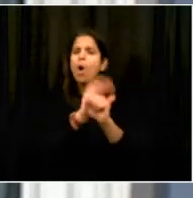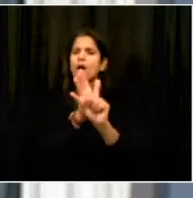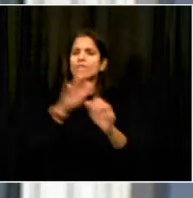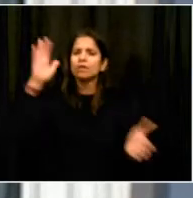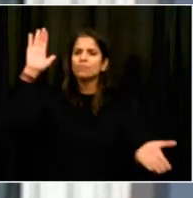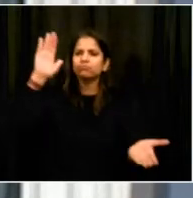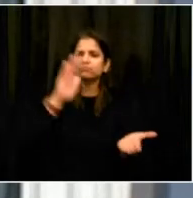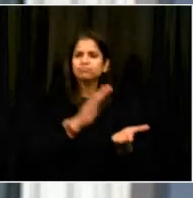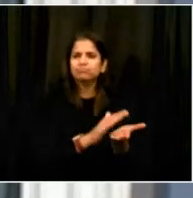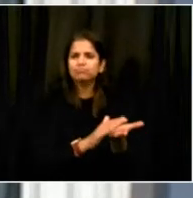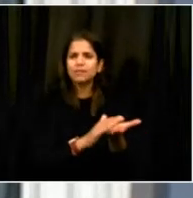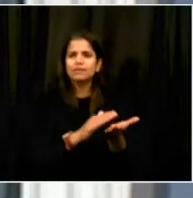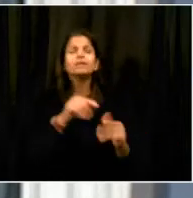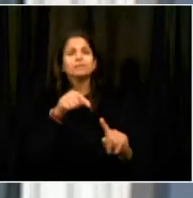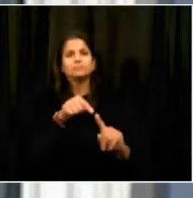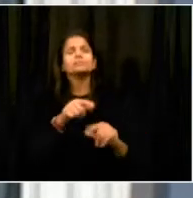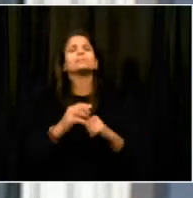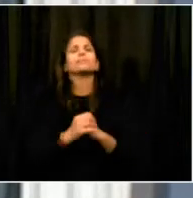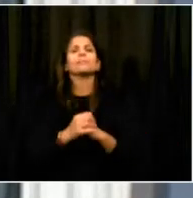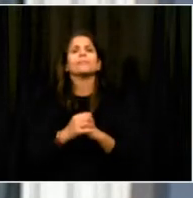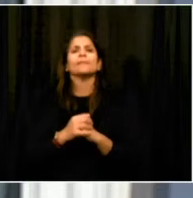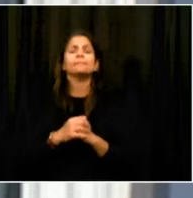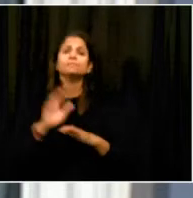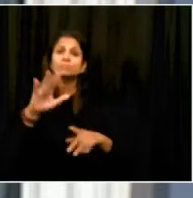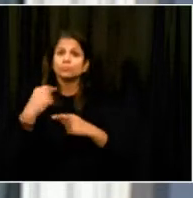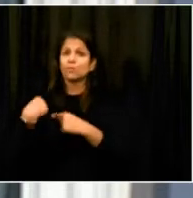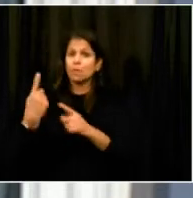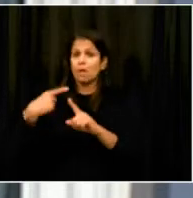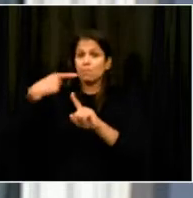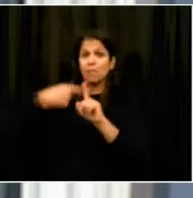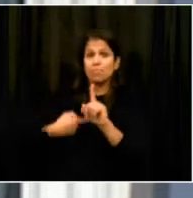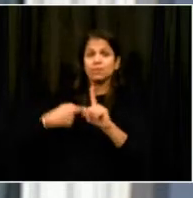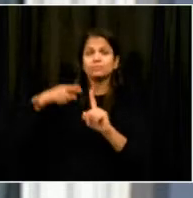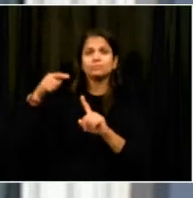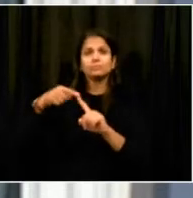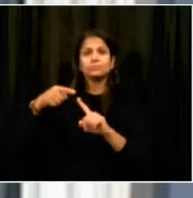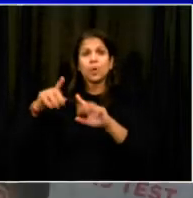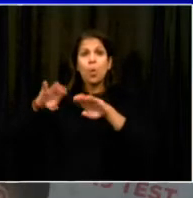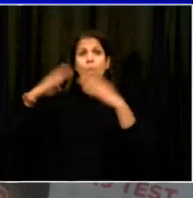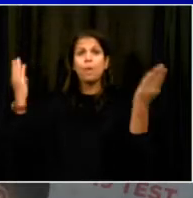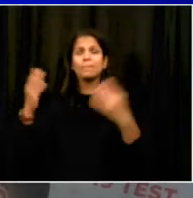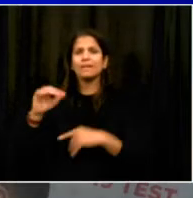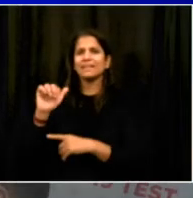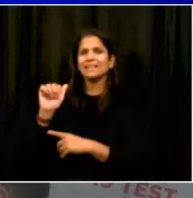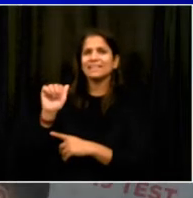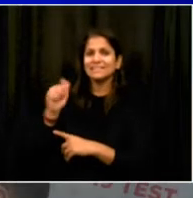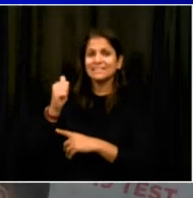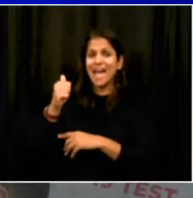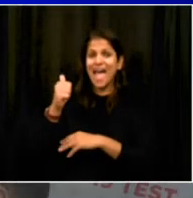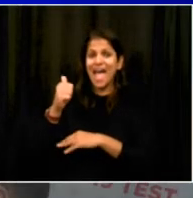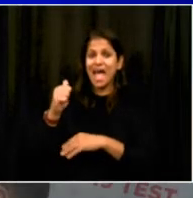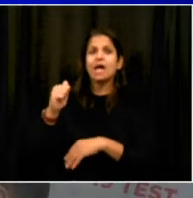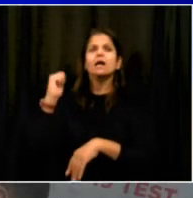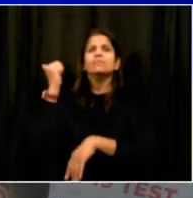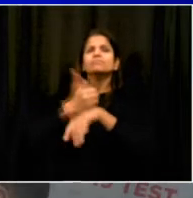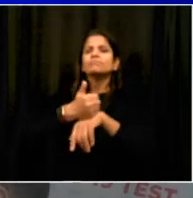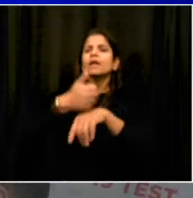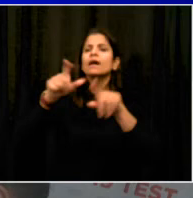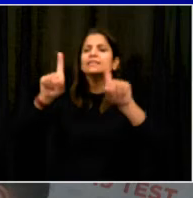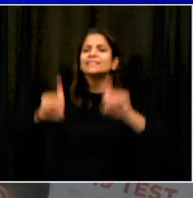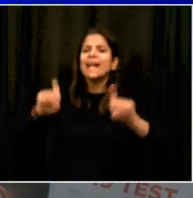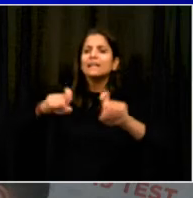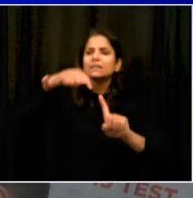York City. In the last month alone, we've opened up more than 10 new rapid testing sites. That has doubled our rapid